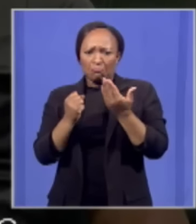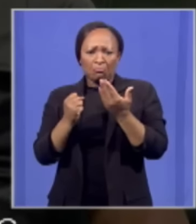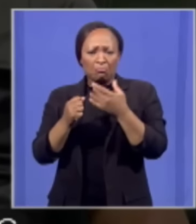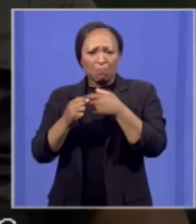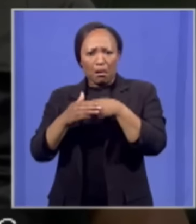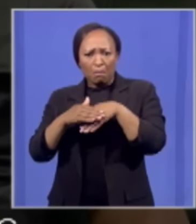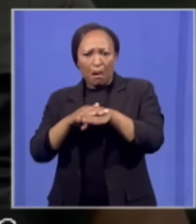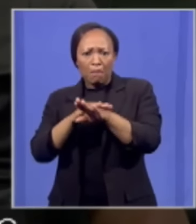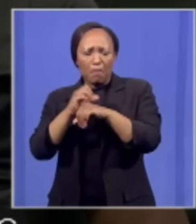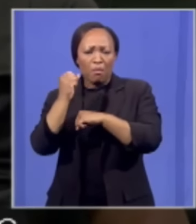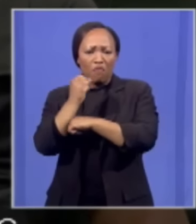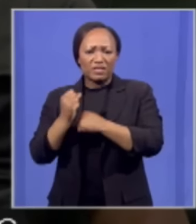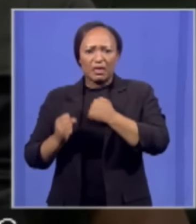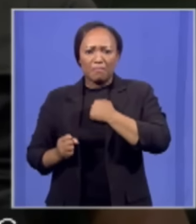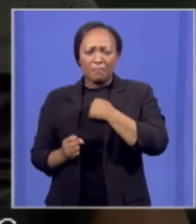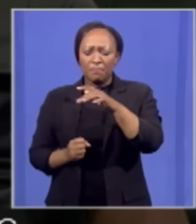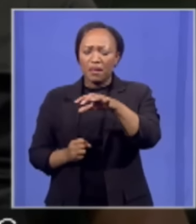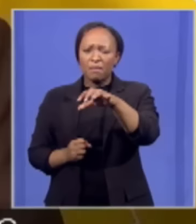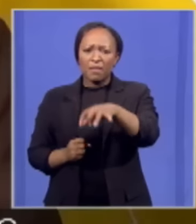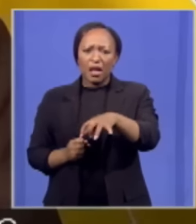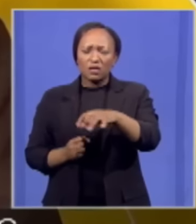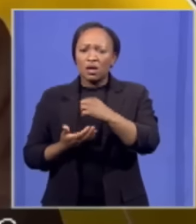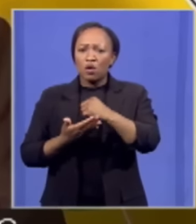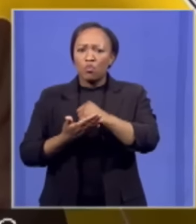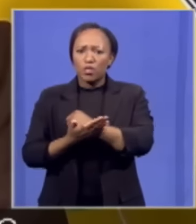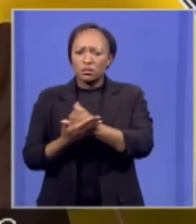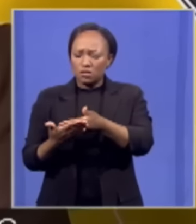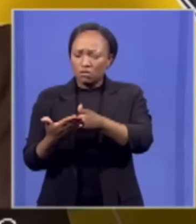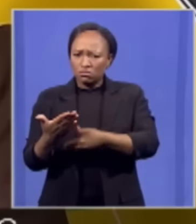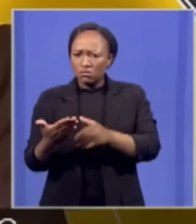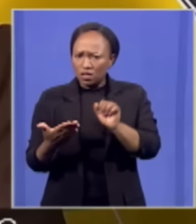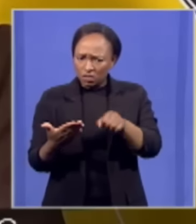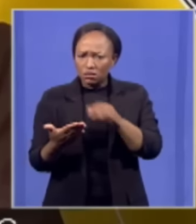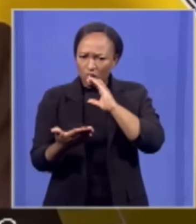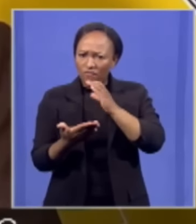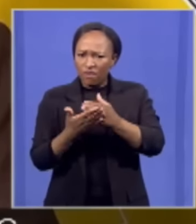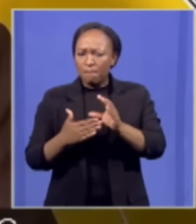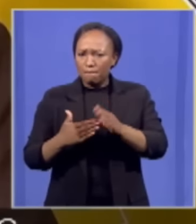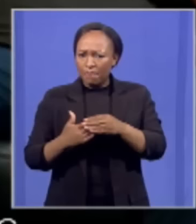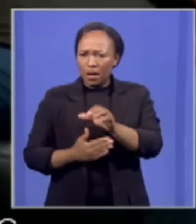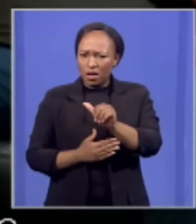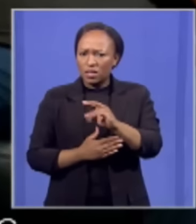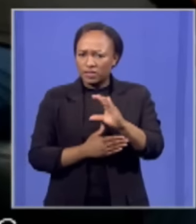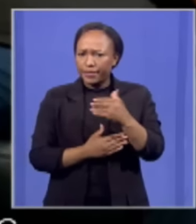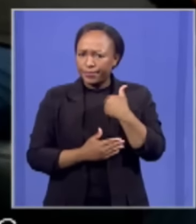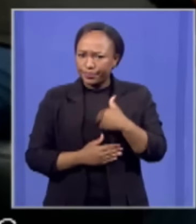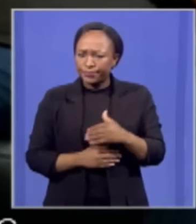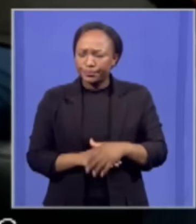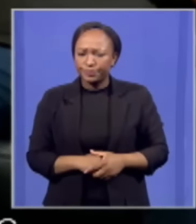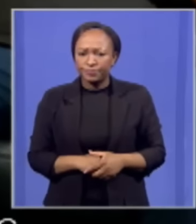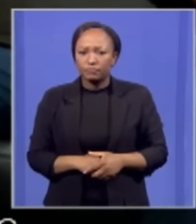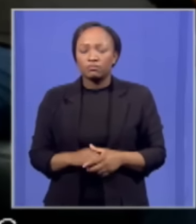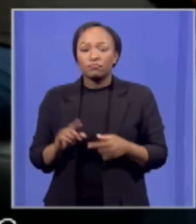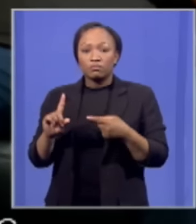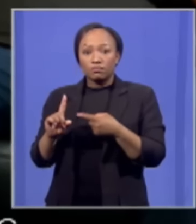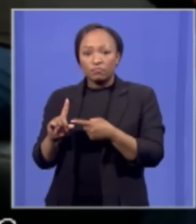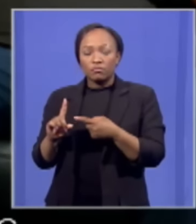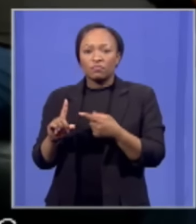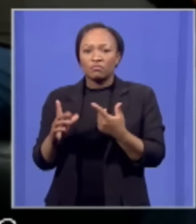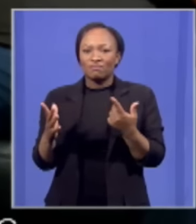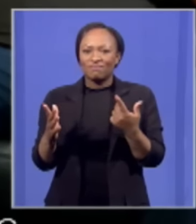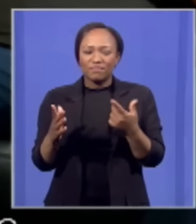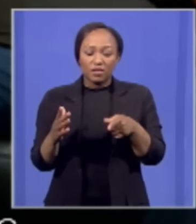officing branch ya ka intse register e confirm ile hore ke local African National Congress. Le ha Mokgotsi a re botho ba hae bo fellwa